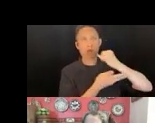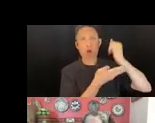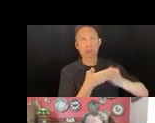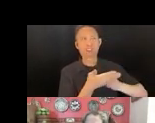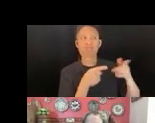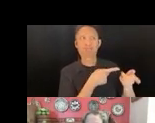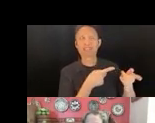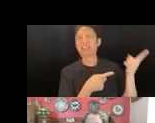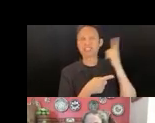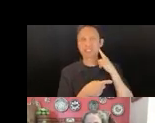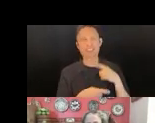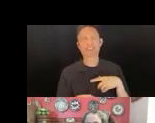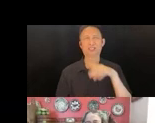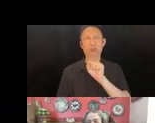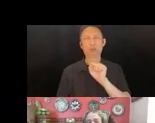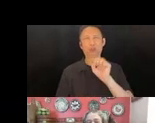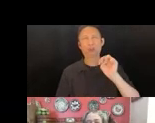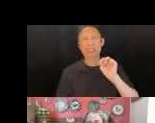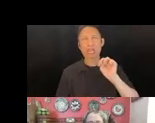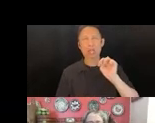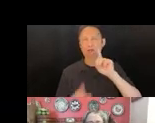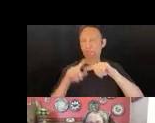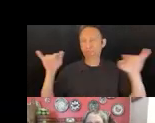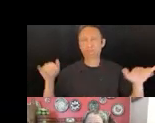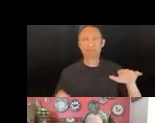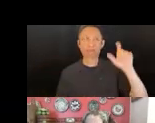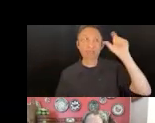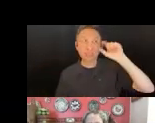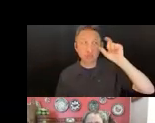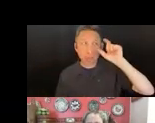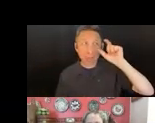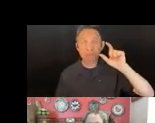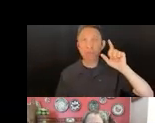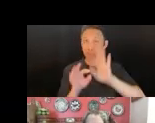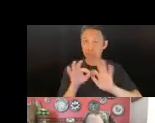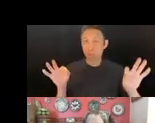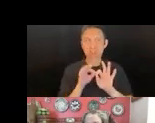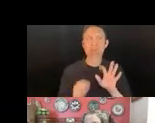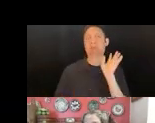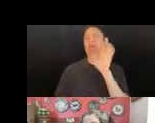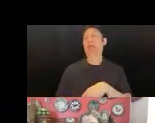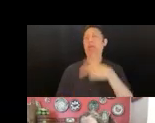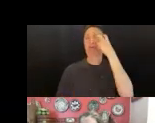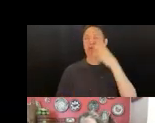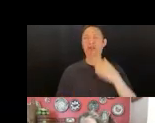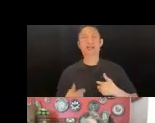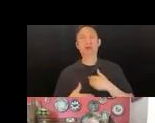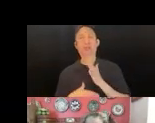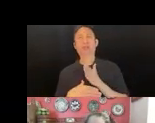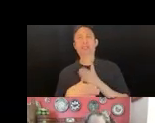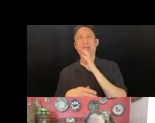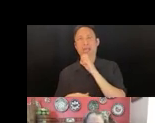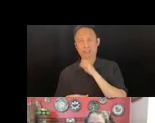going to be important in our business. And beside that, I was a middle-aged editor from